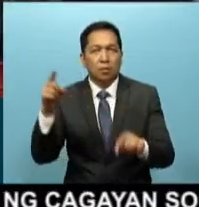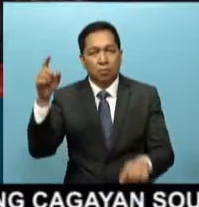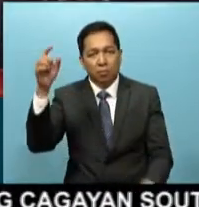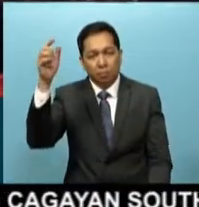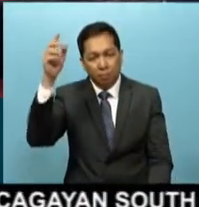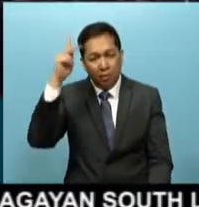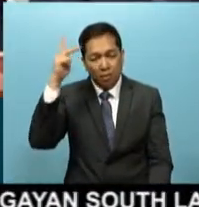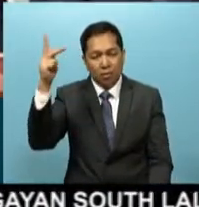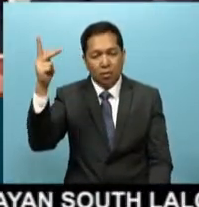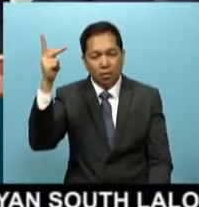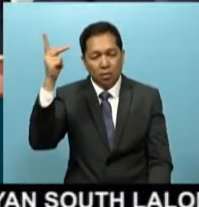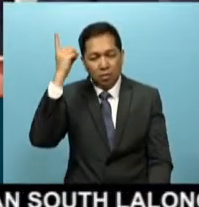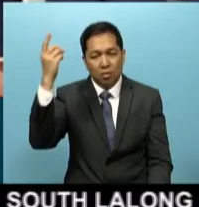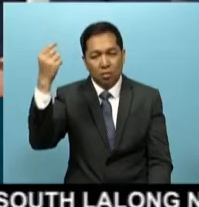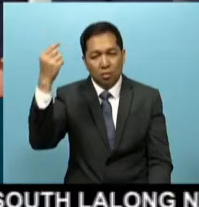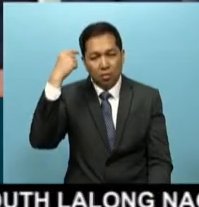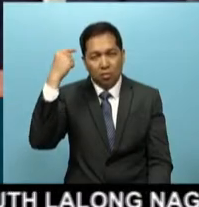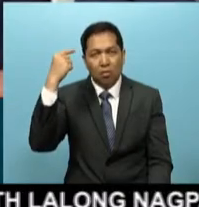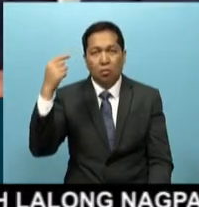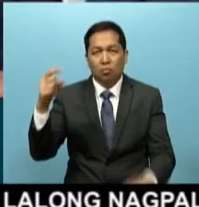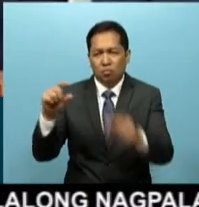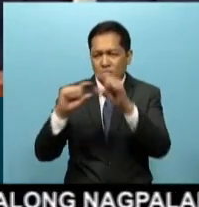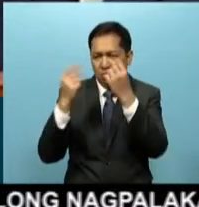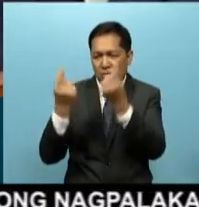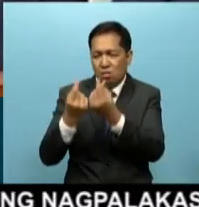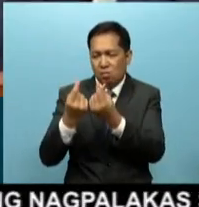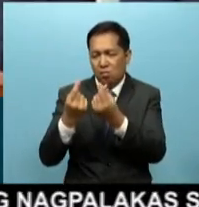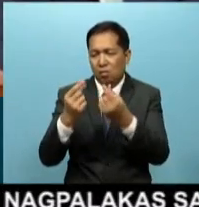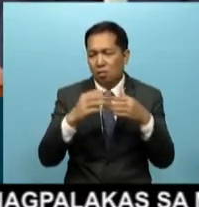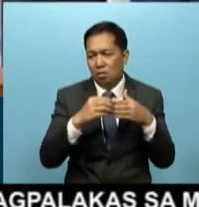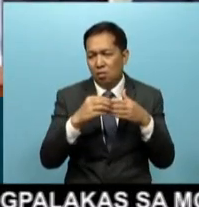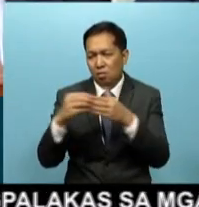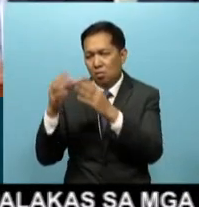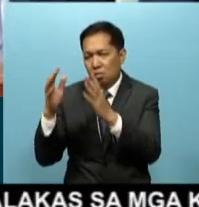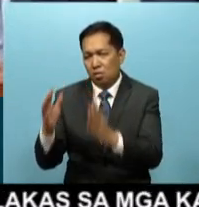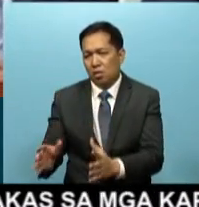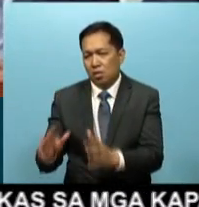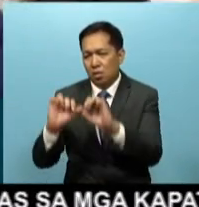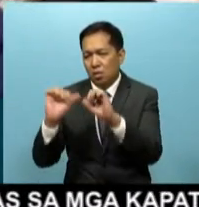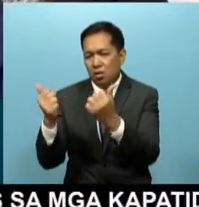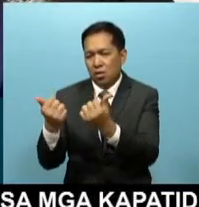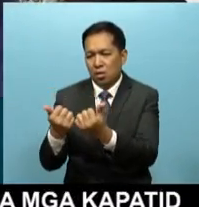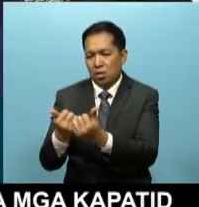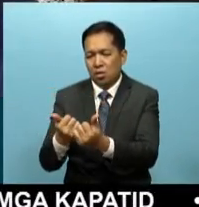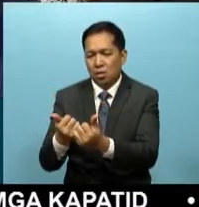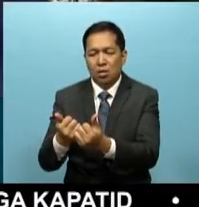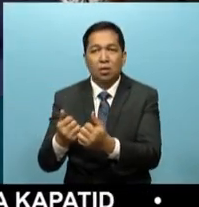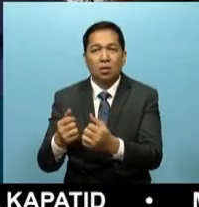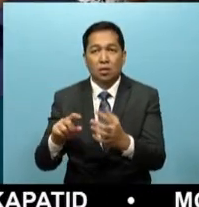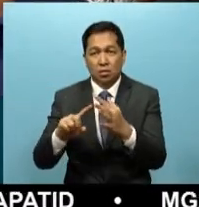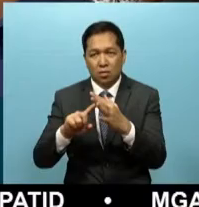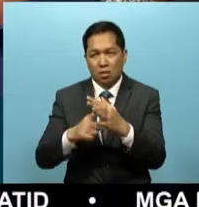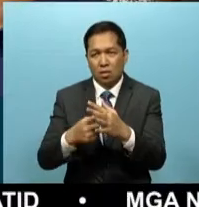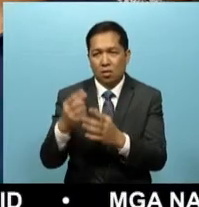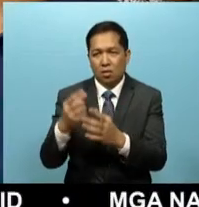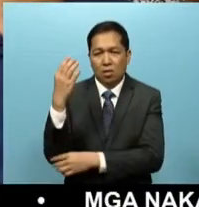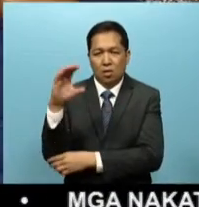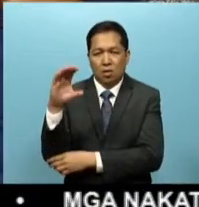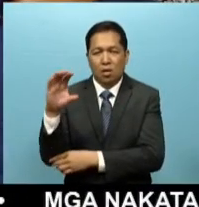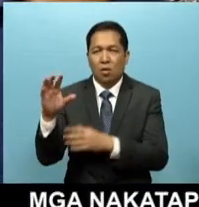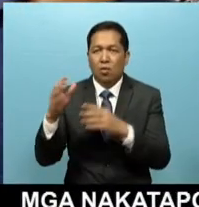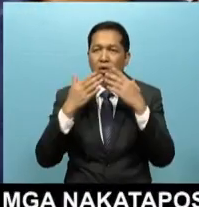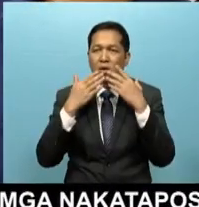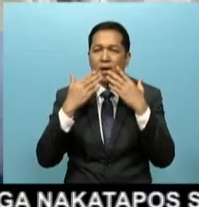group worship service overseer, and is one of the pioneering brethren in Cambodia. We are so thankful to the Almighty